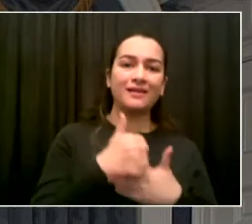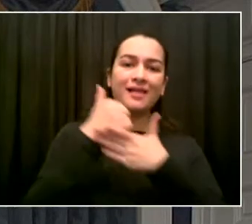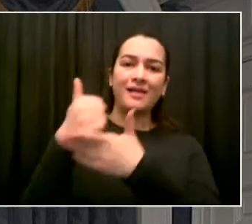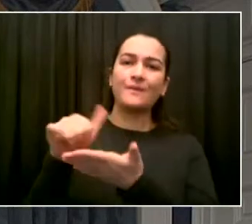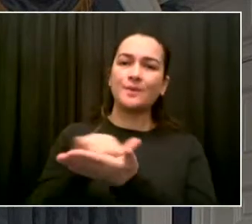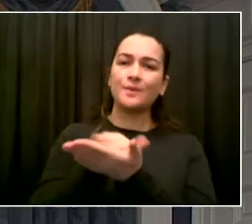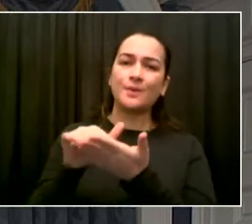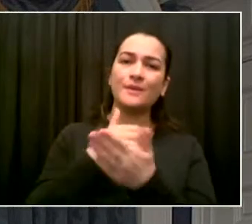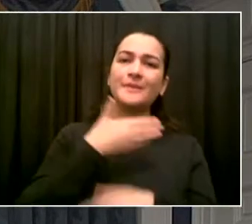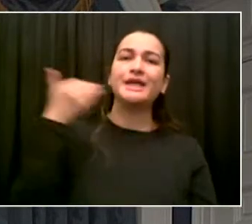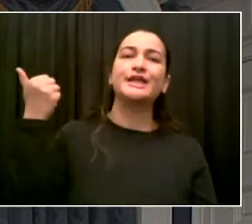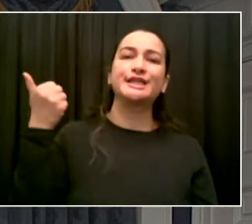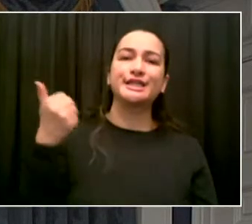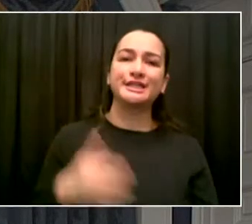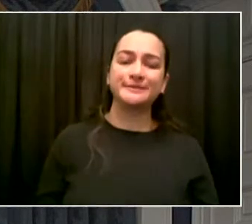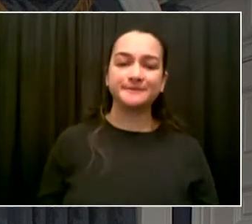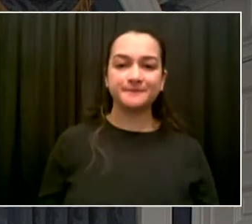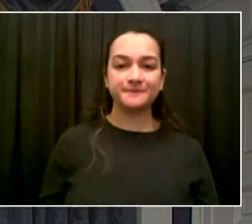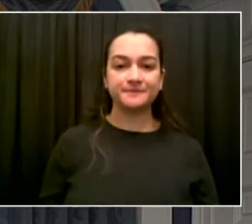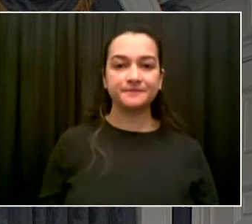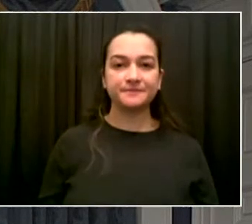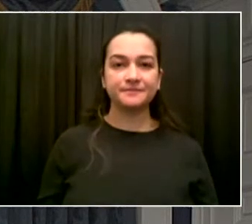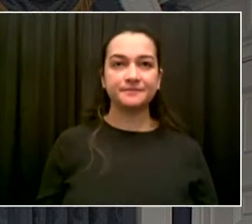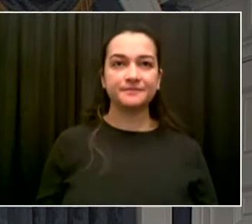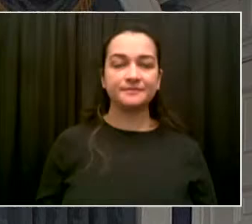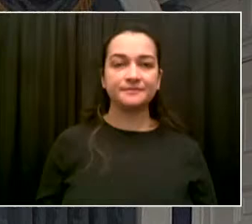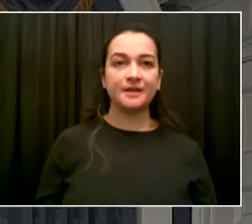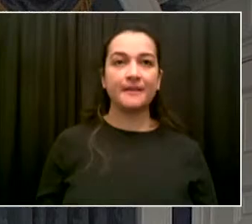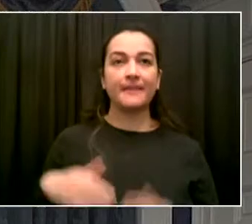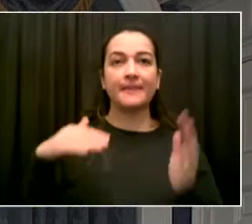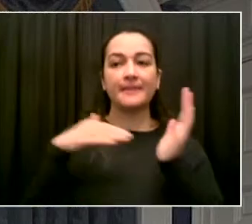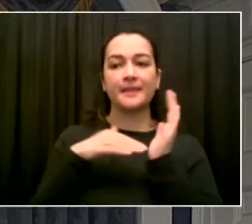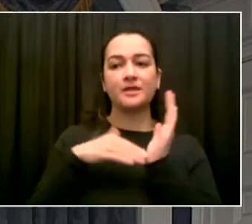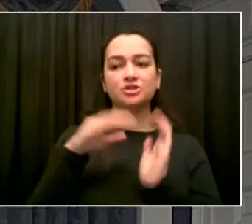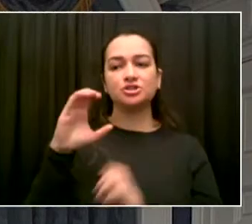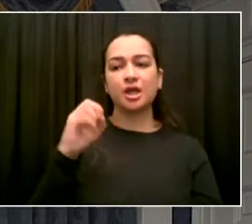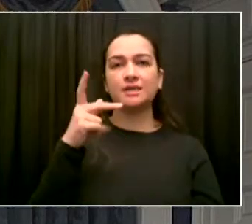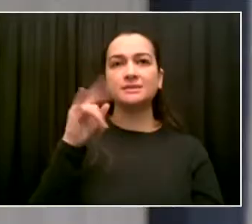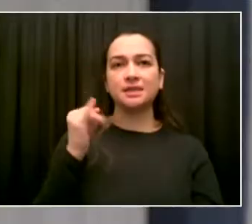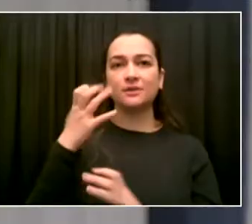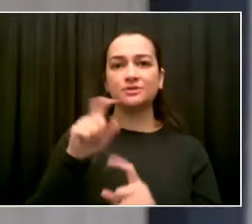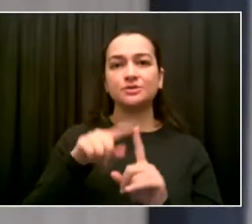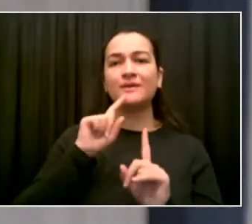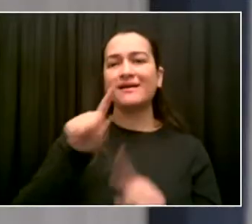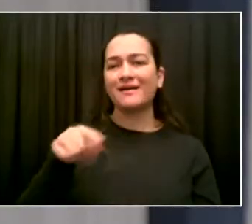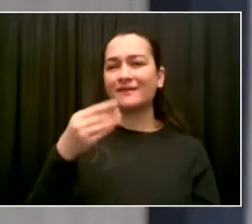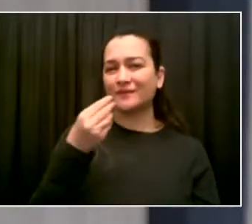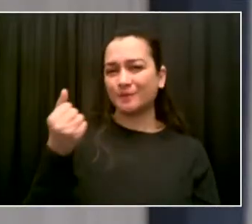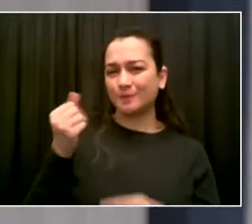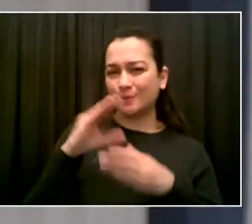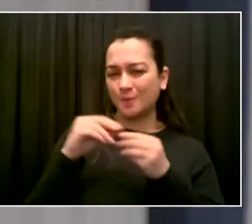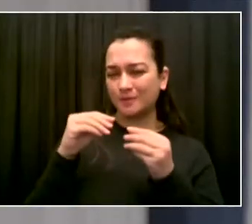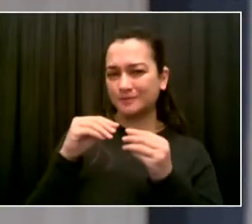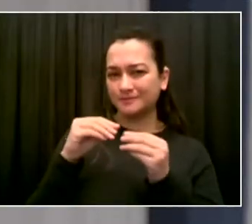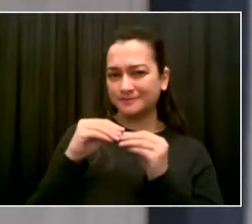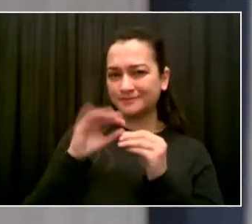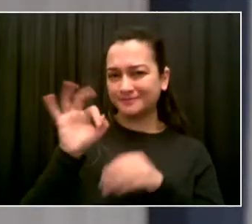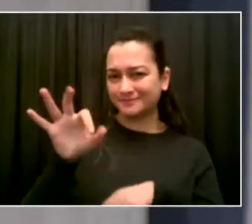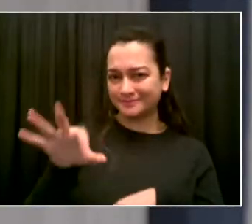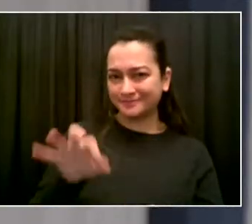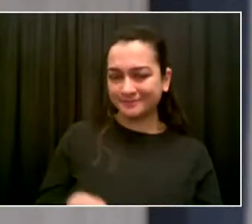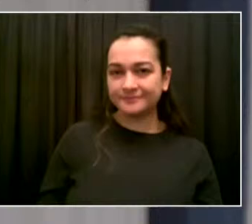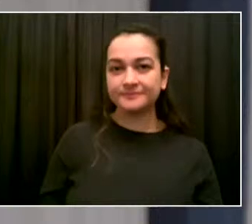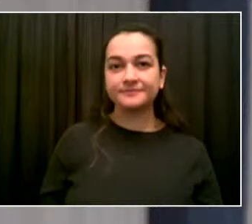Choksi, please. Briefly, a couple of points to add to what the chancellor has said. First, the era of